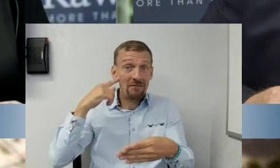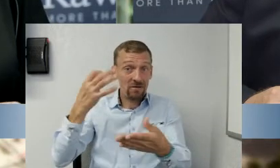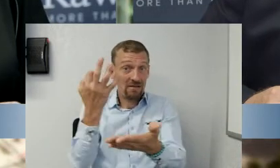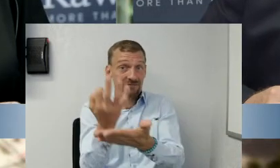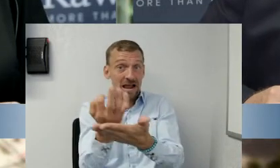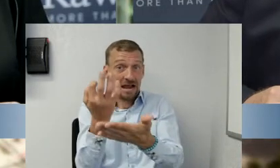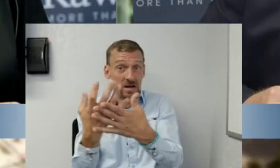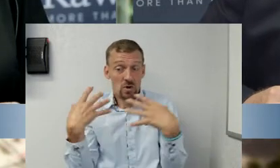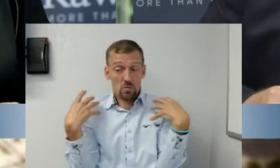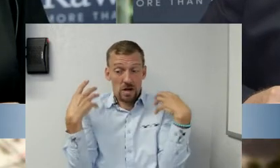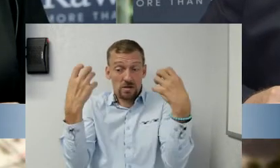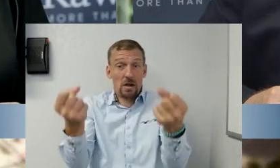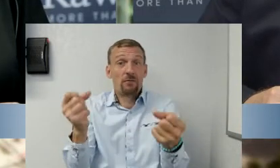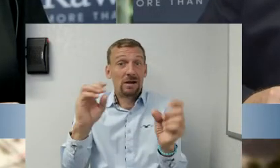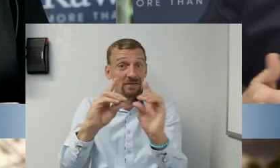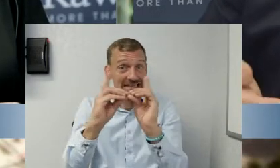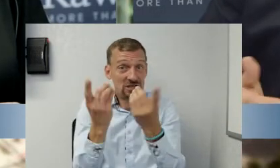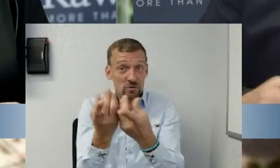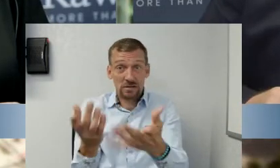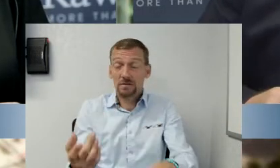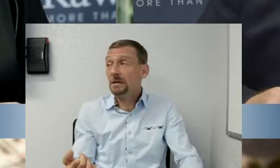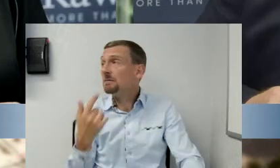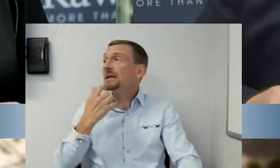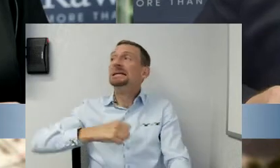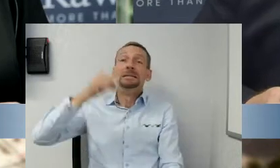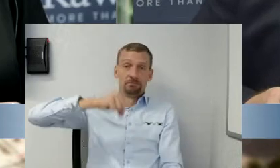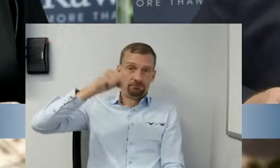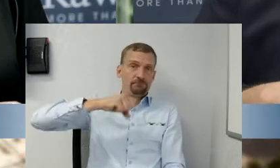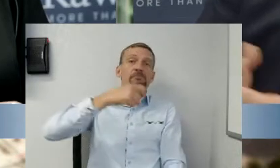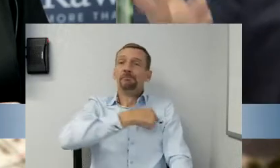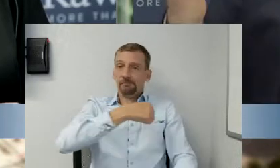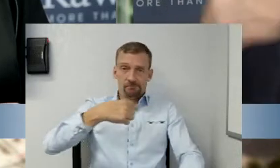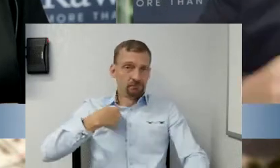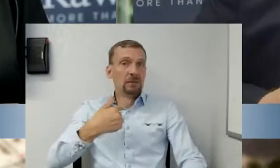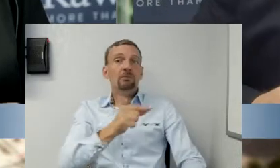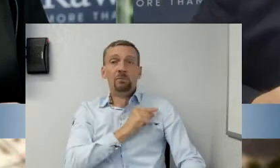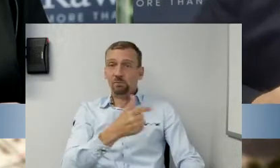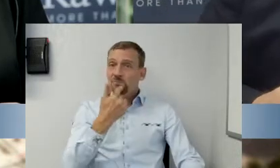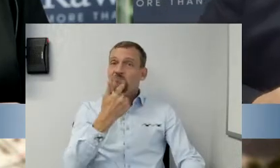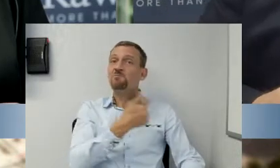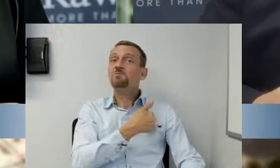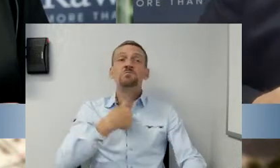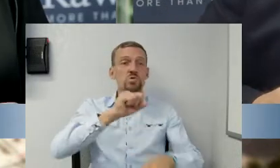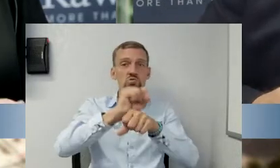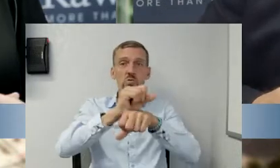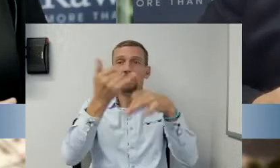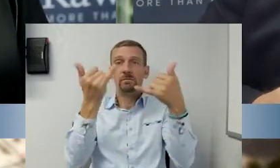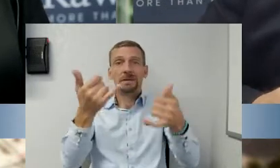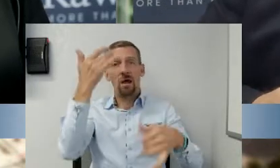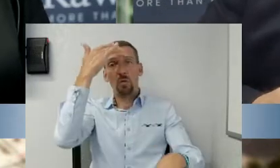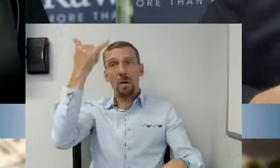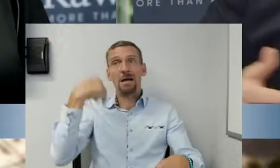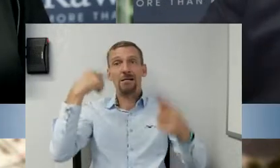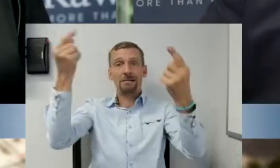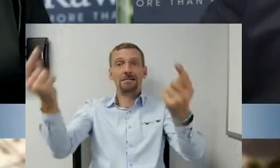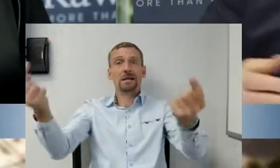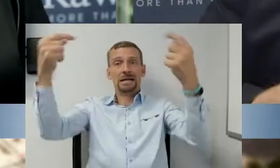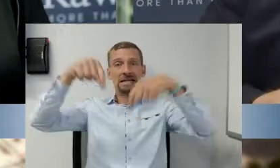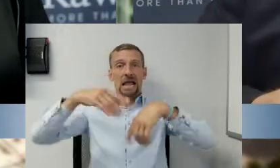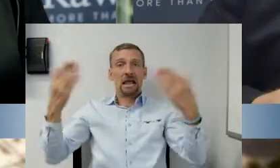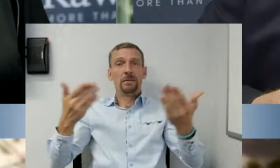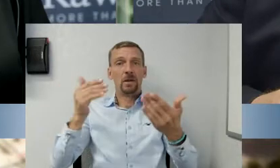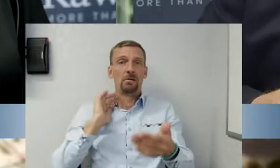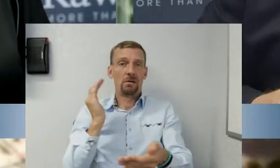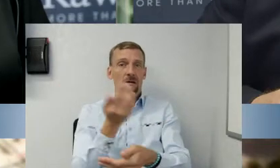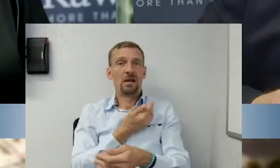financial recovery of the district? Yeah, we're working on that plan right now. In fact, again, just before I came over here, our whole executive